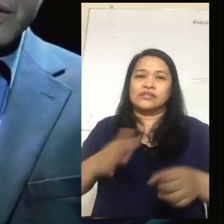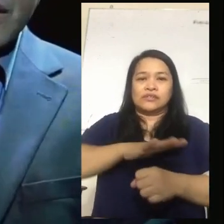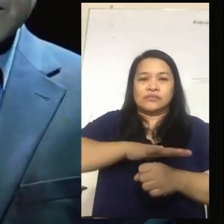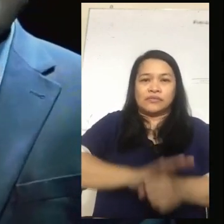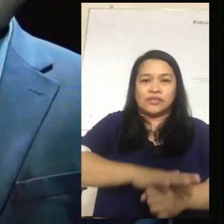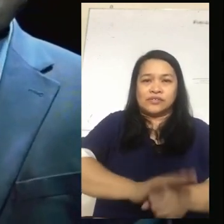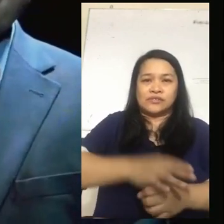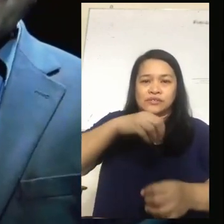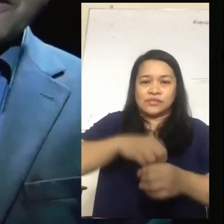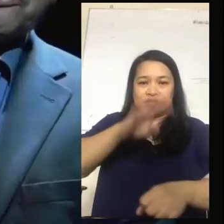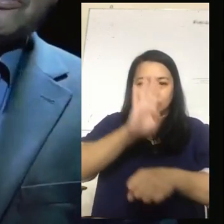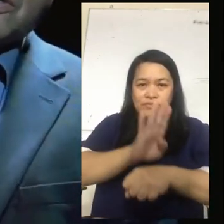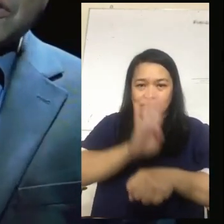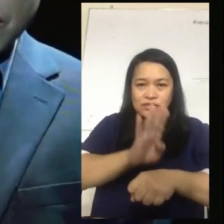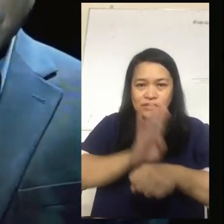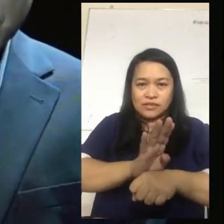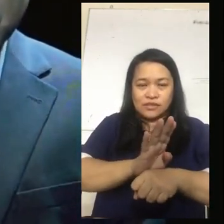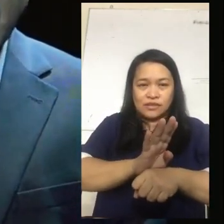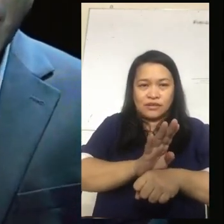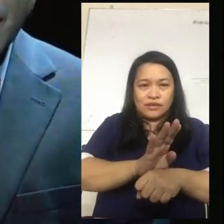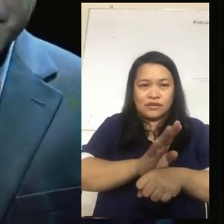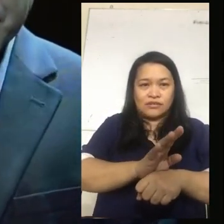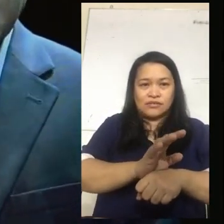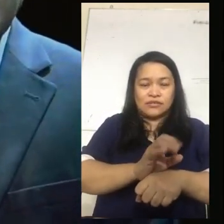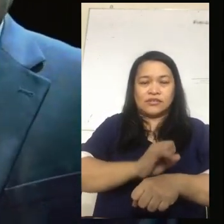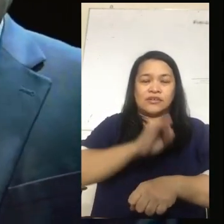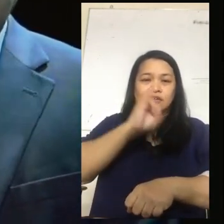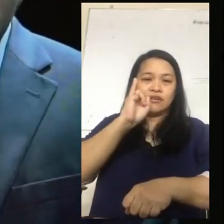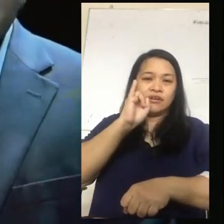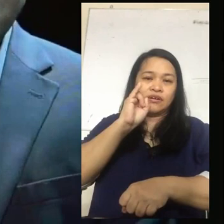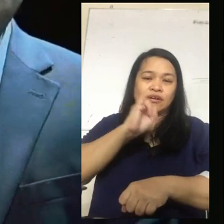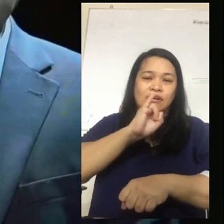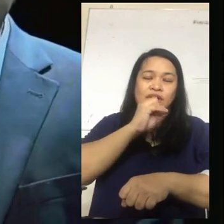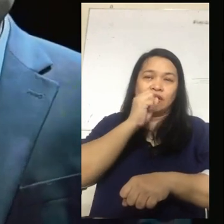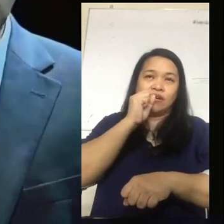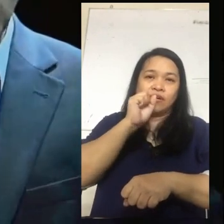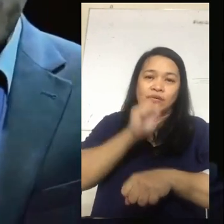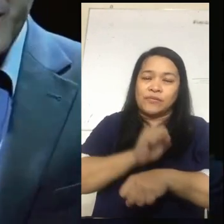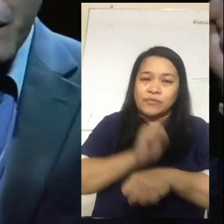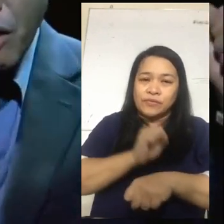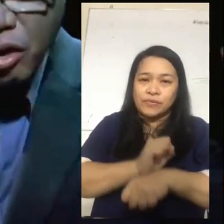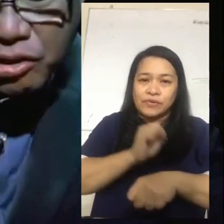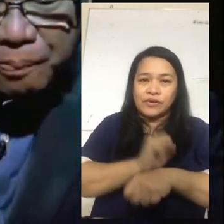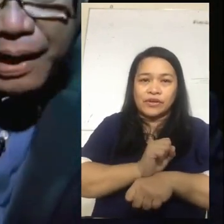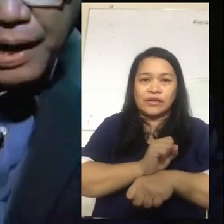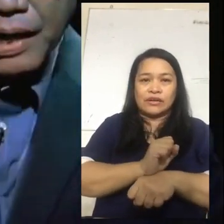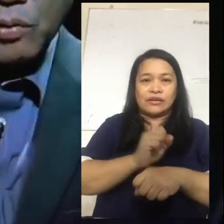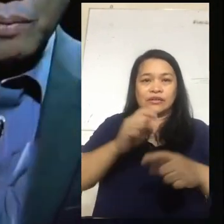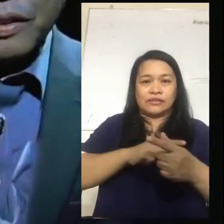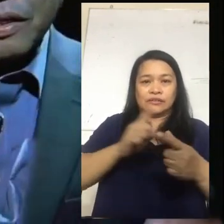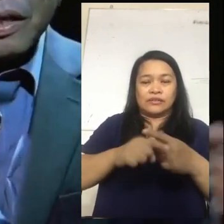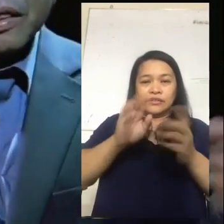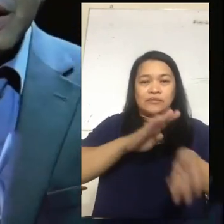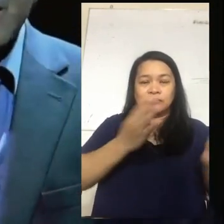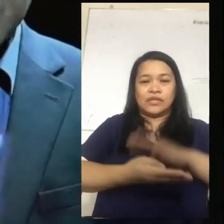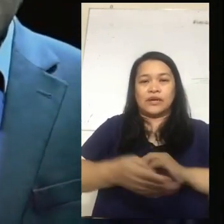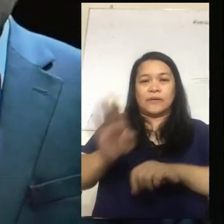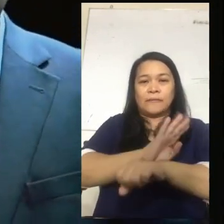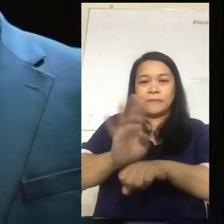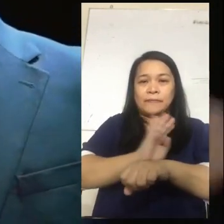in business, professions, in your job, and when you become so preoccupied with